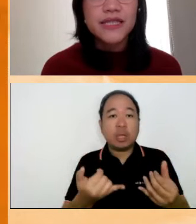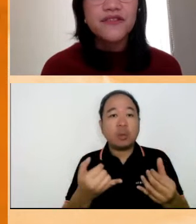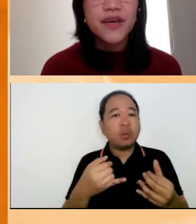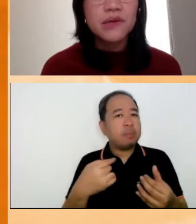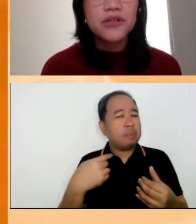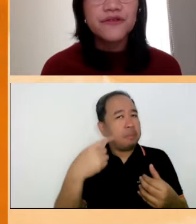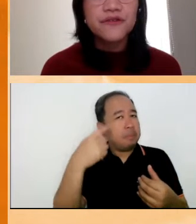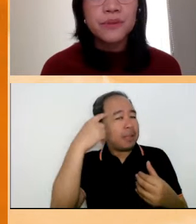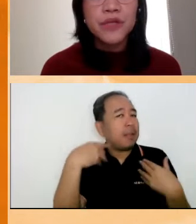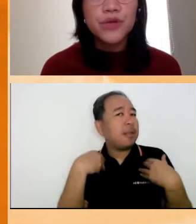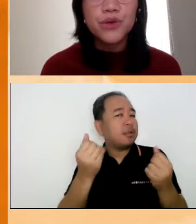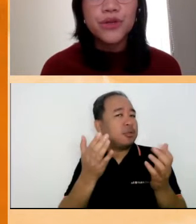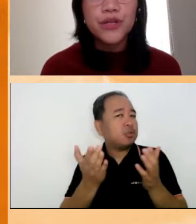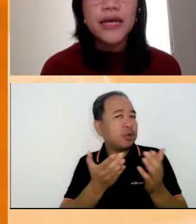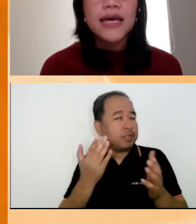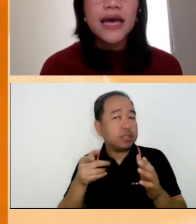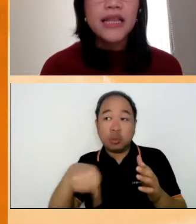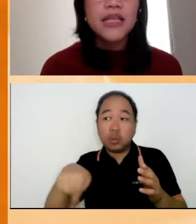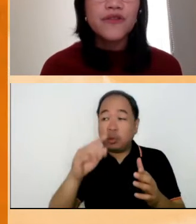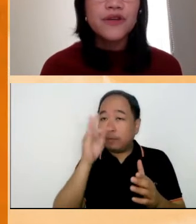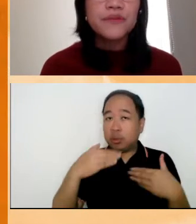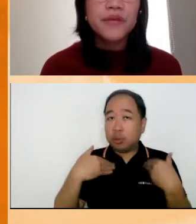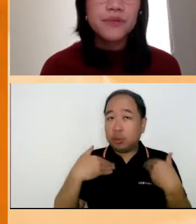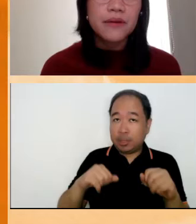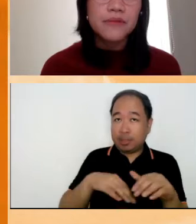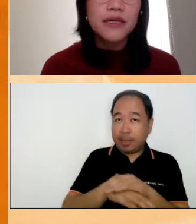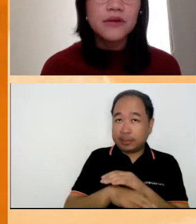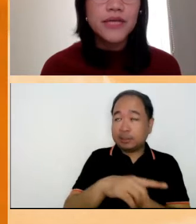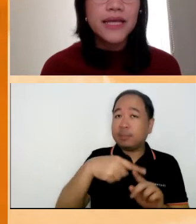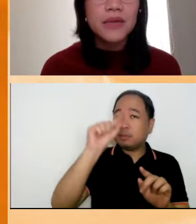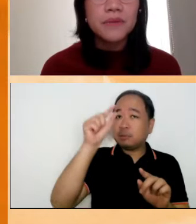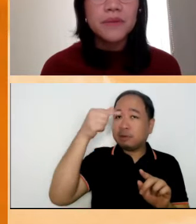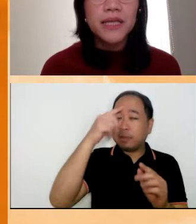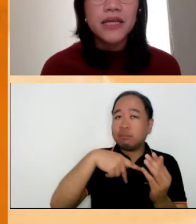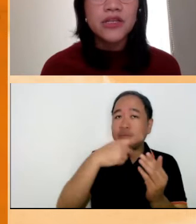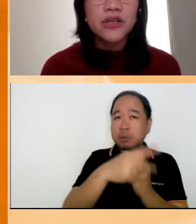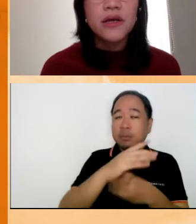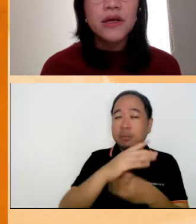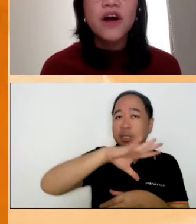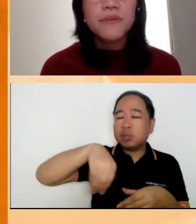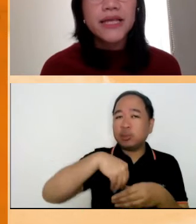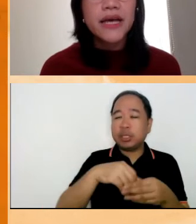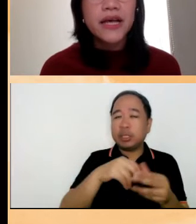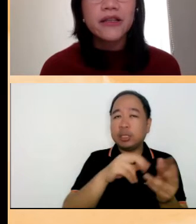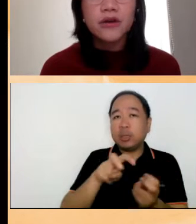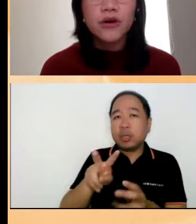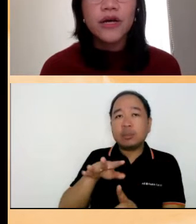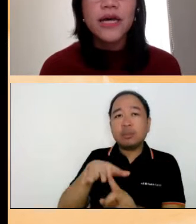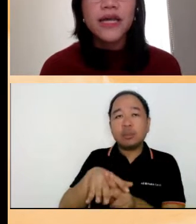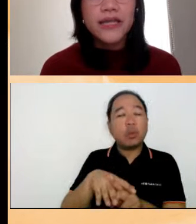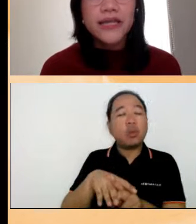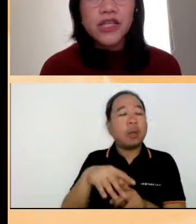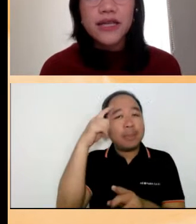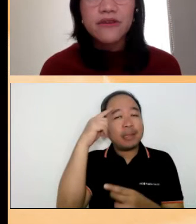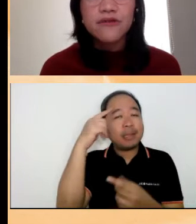services available to the Filipino youth and the government programs, including the implementation of the mental health law